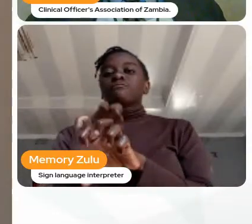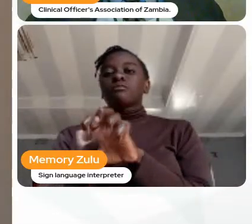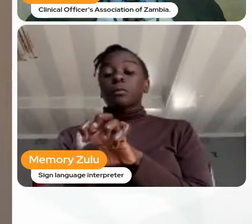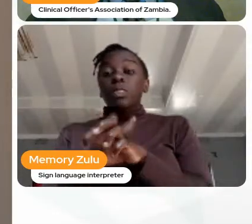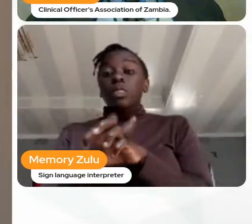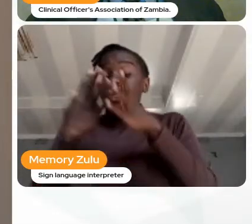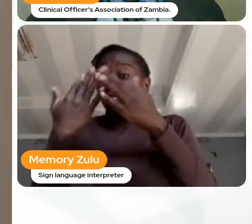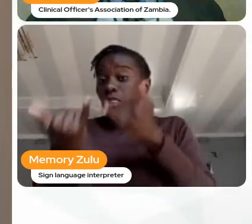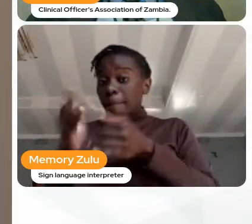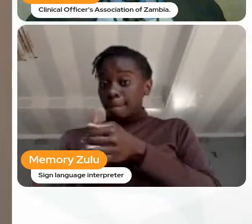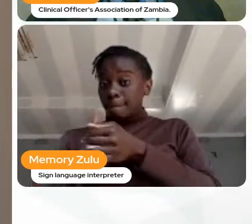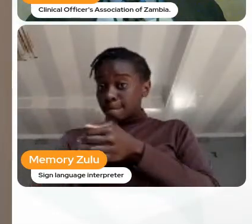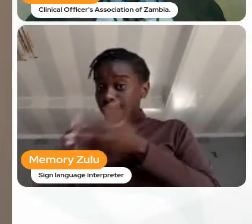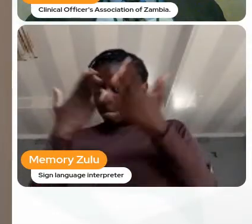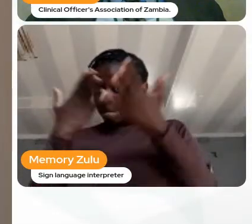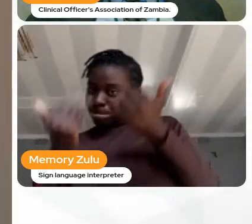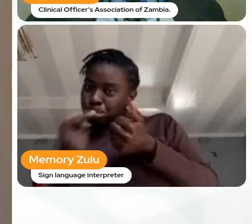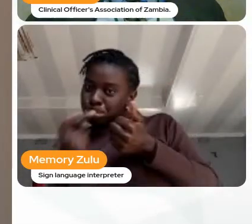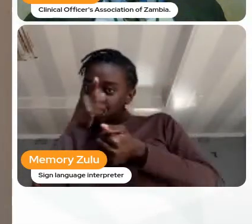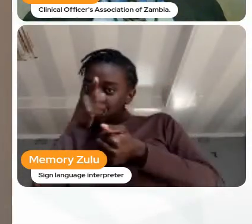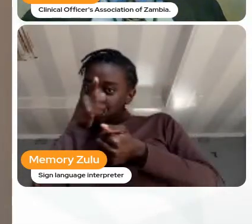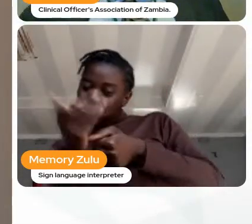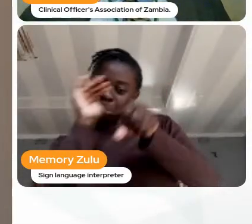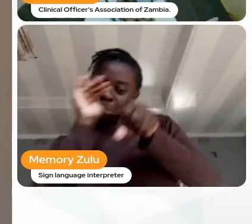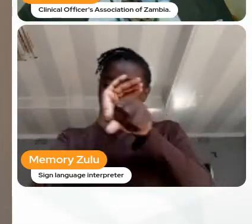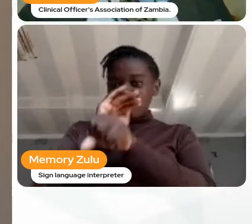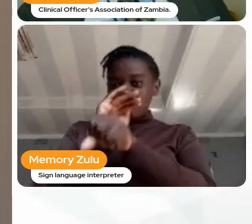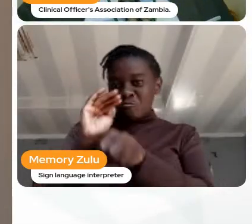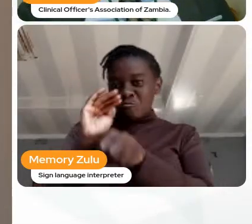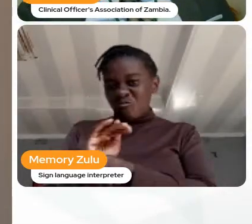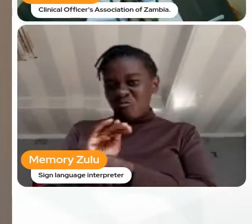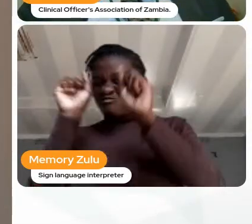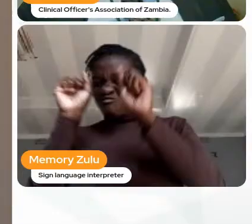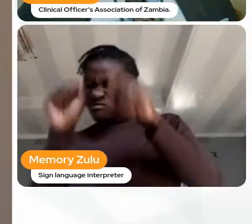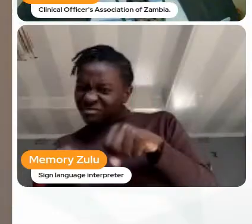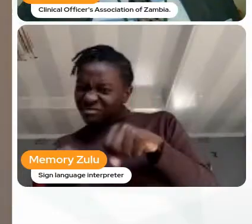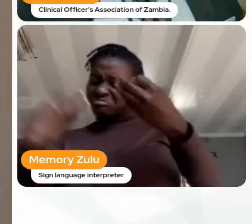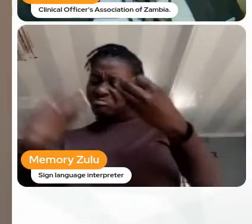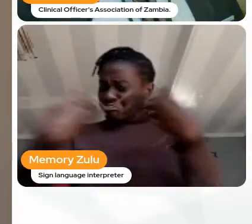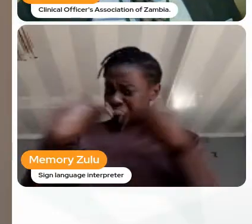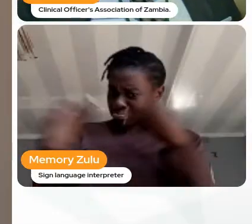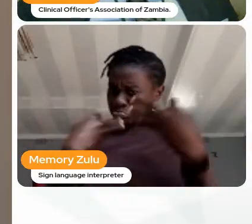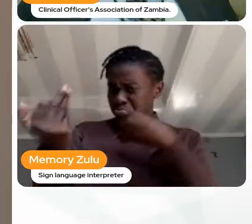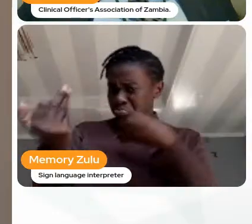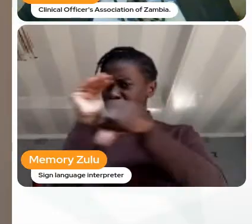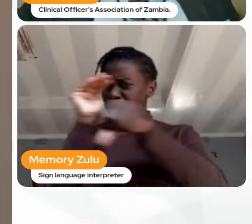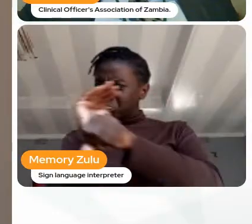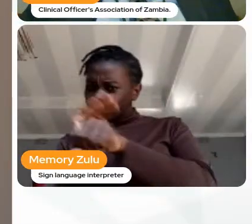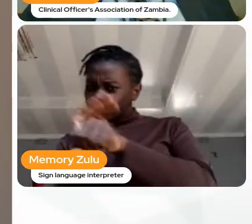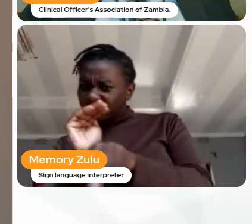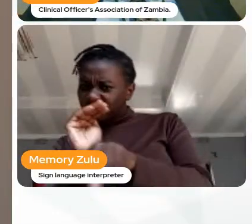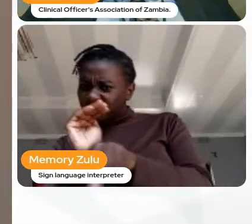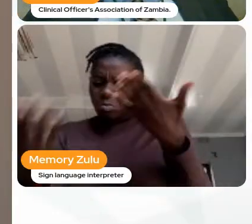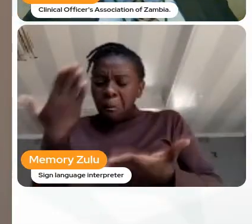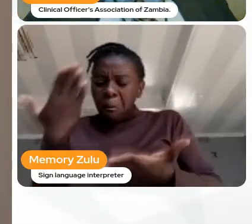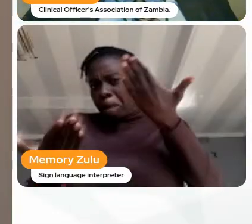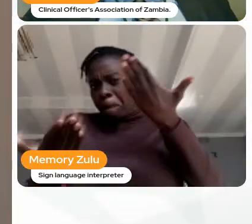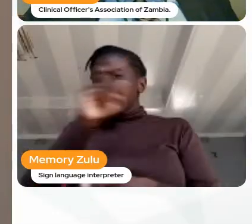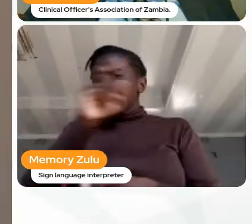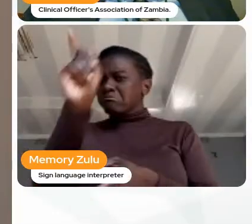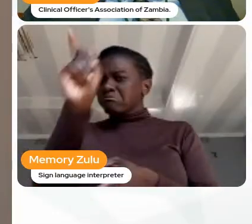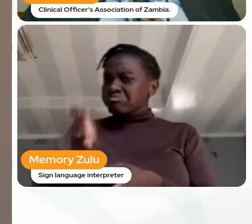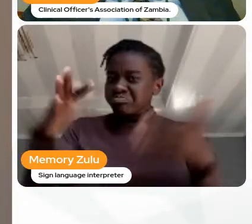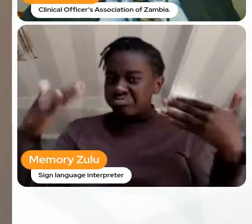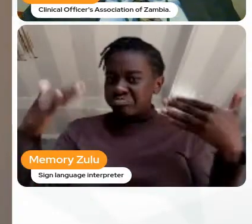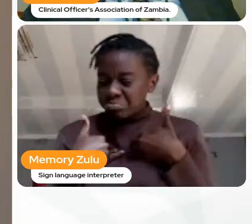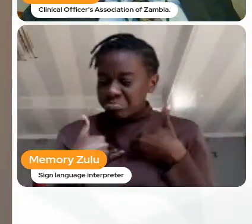comment section. So tell us what you know about STIs. Do you have any questions for Doc? Doc is here and is going to be able to respond to those